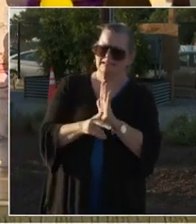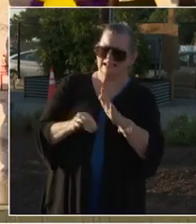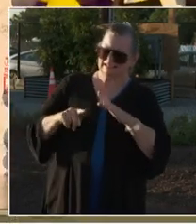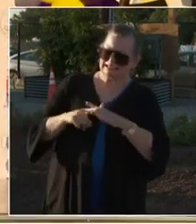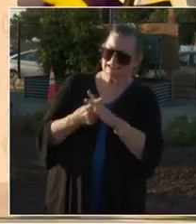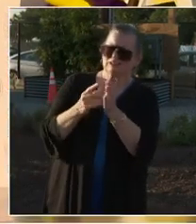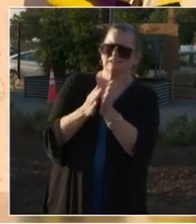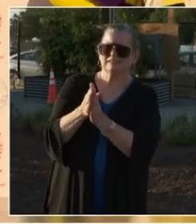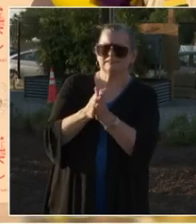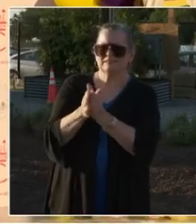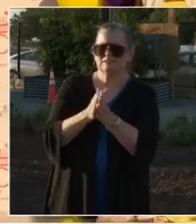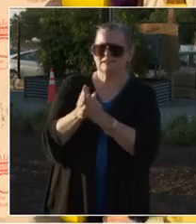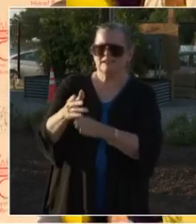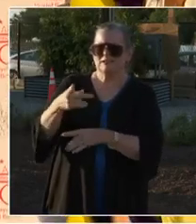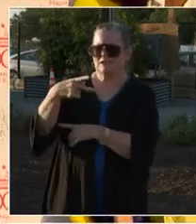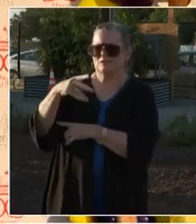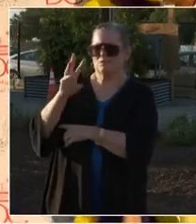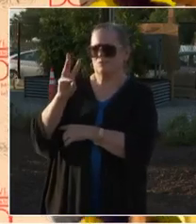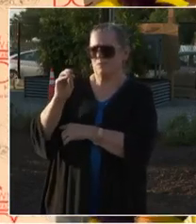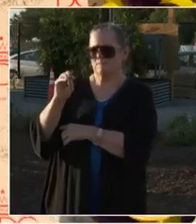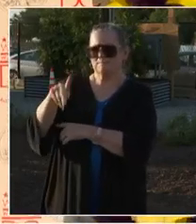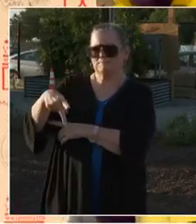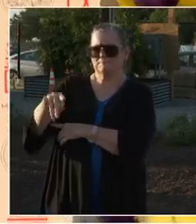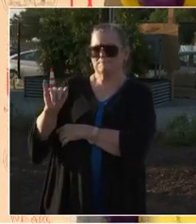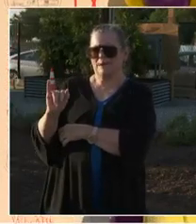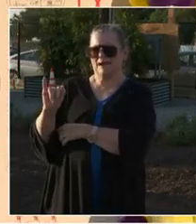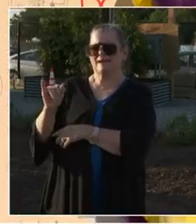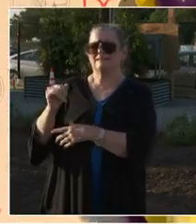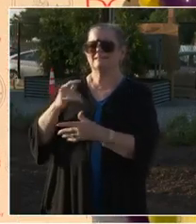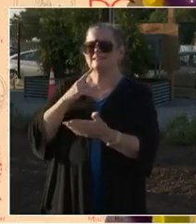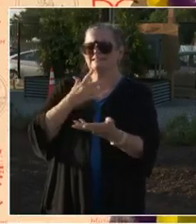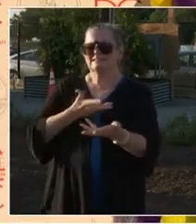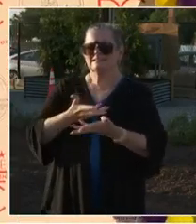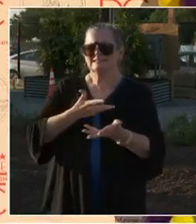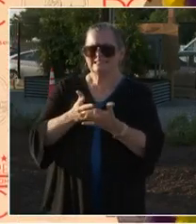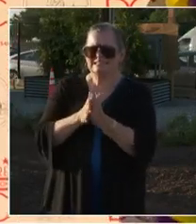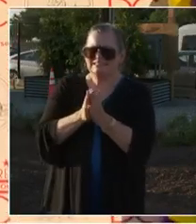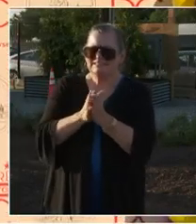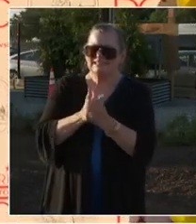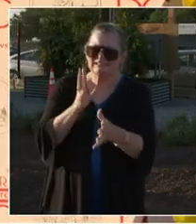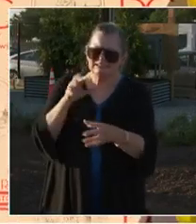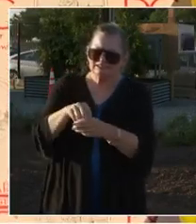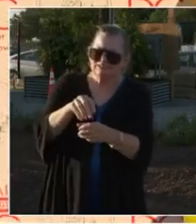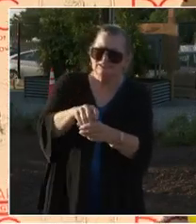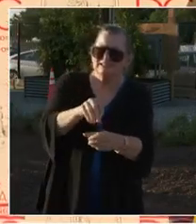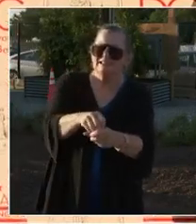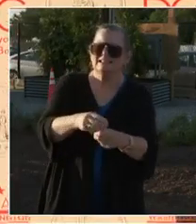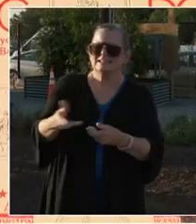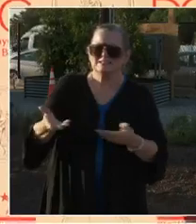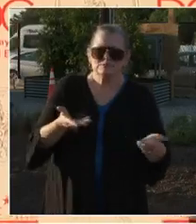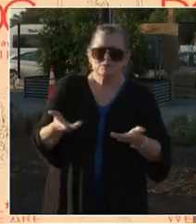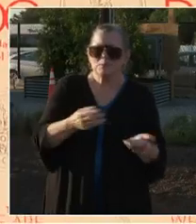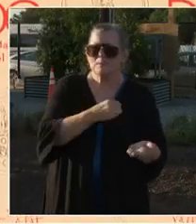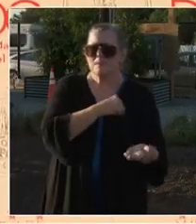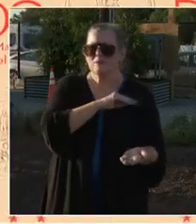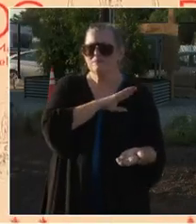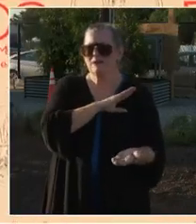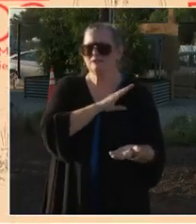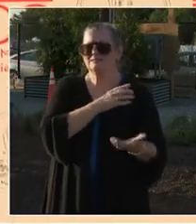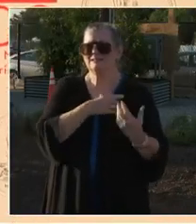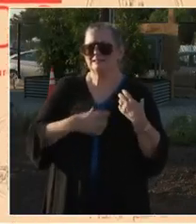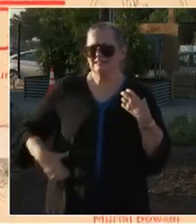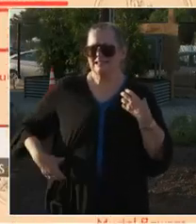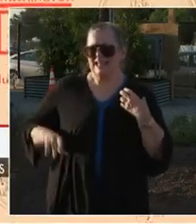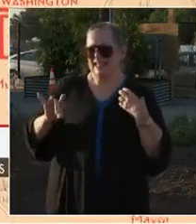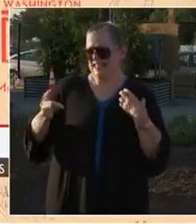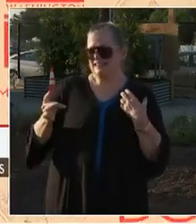on policy and civic engagement. Today, I welcome you to Mayor Muriel Bowser and MOPI's 8th Annual